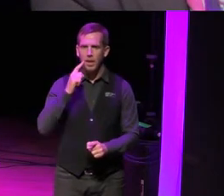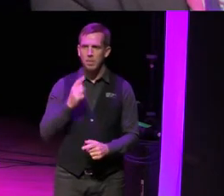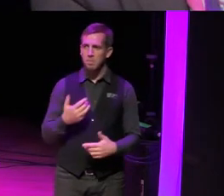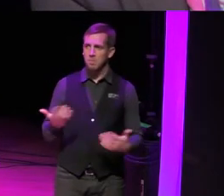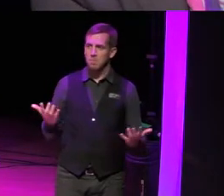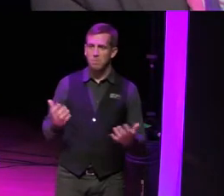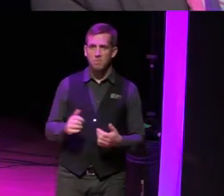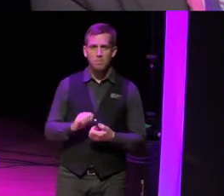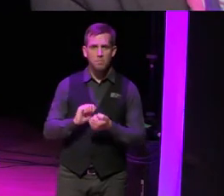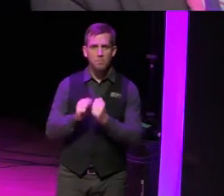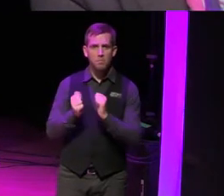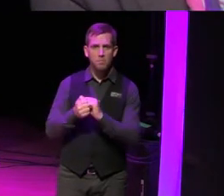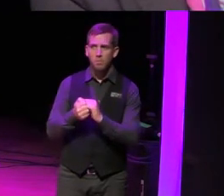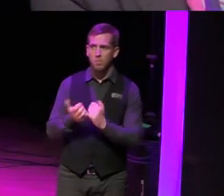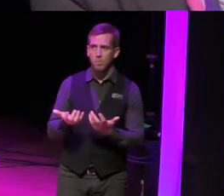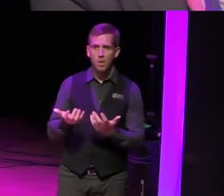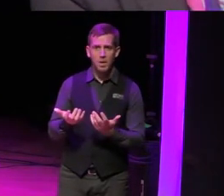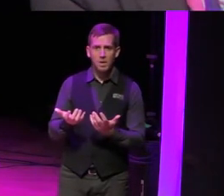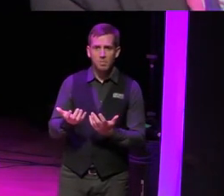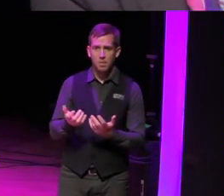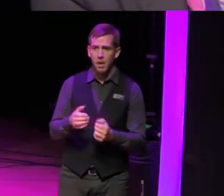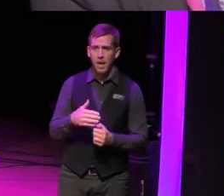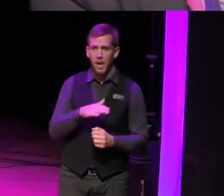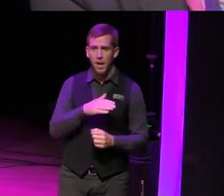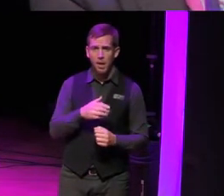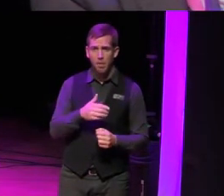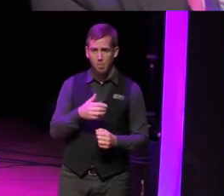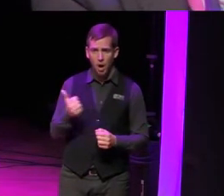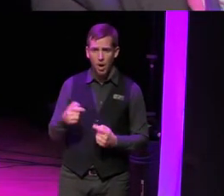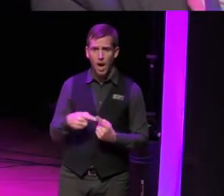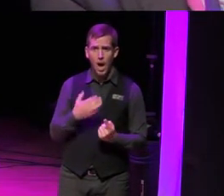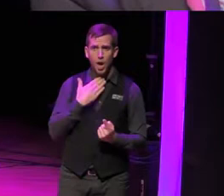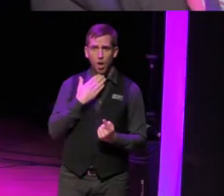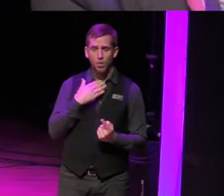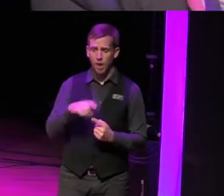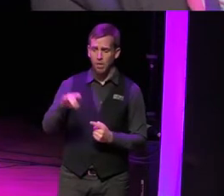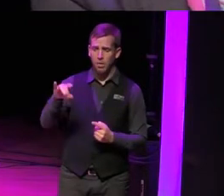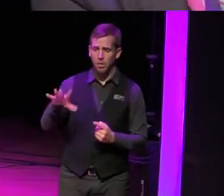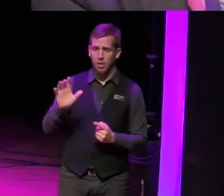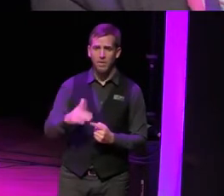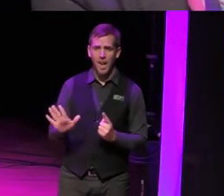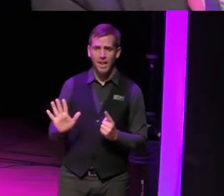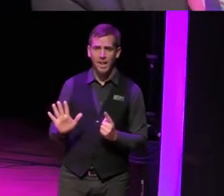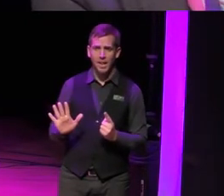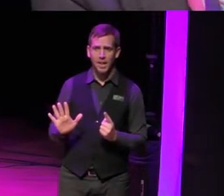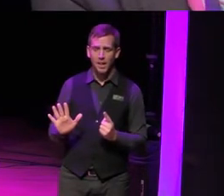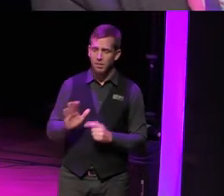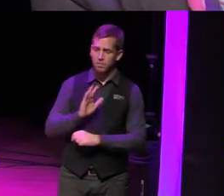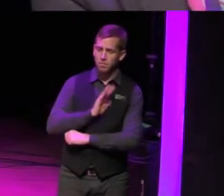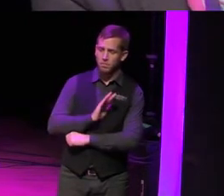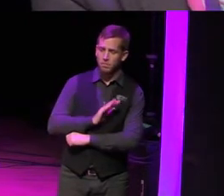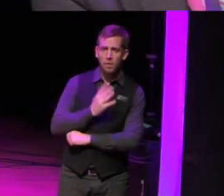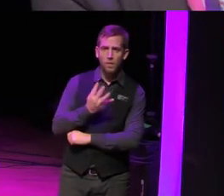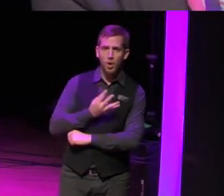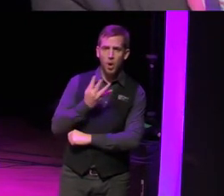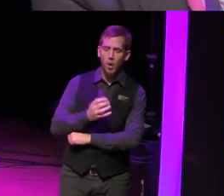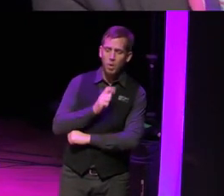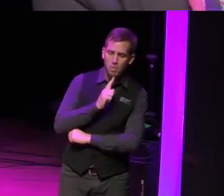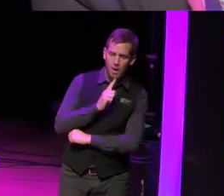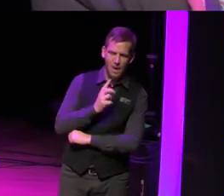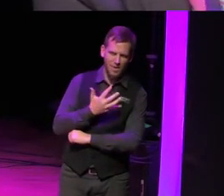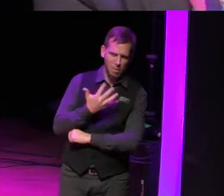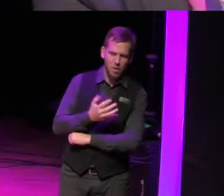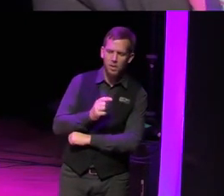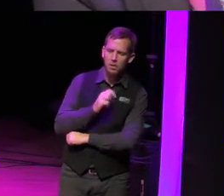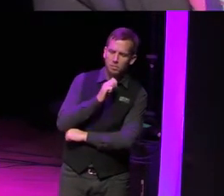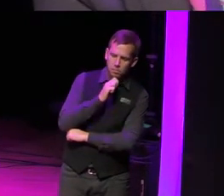with democracy ends at the ballot box, and the only recourse they have is to wait for another 4 years or another